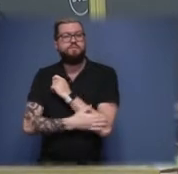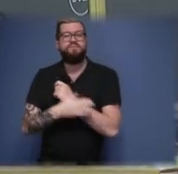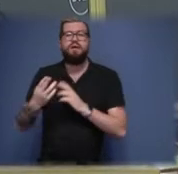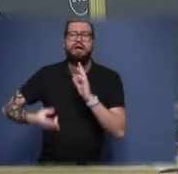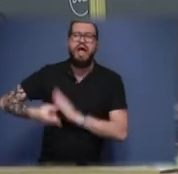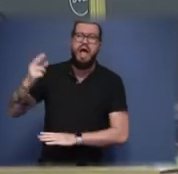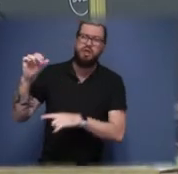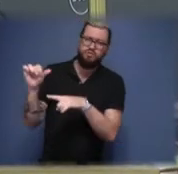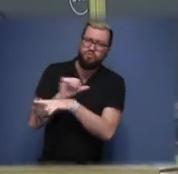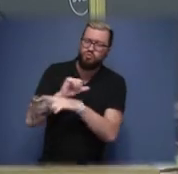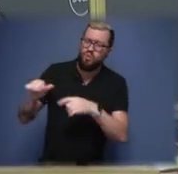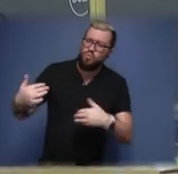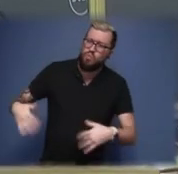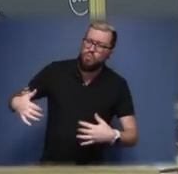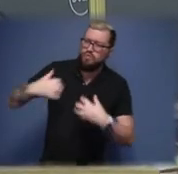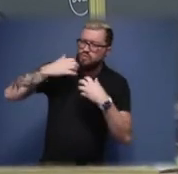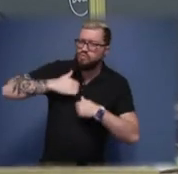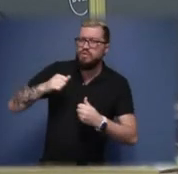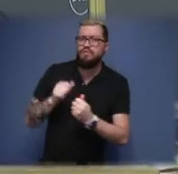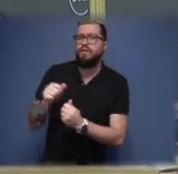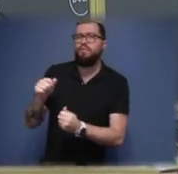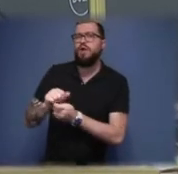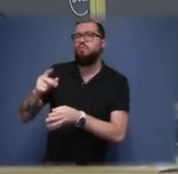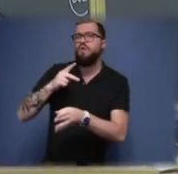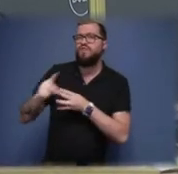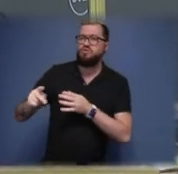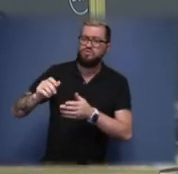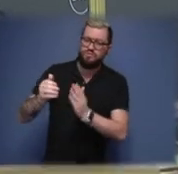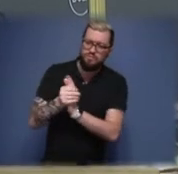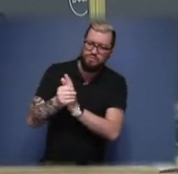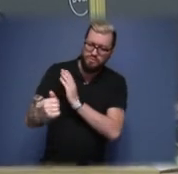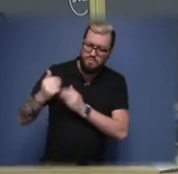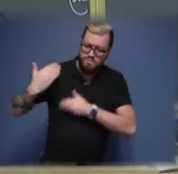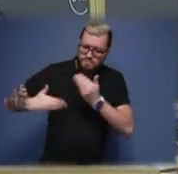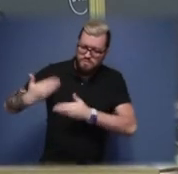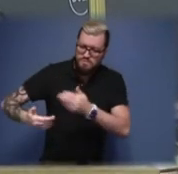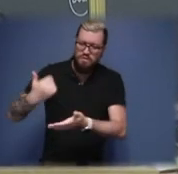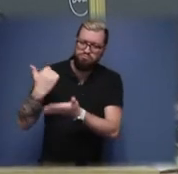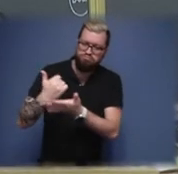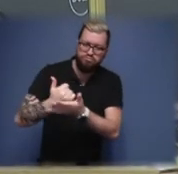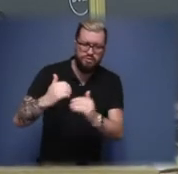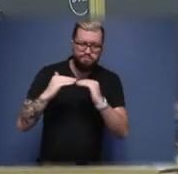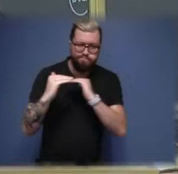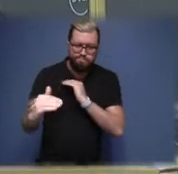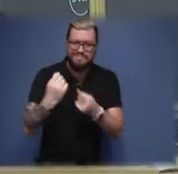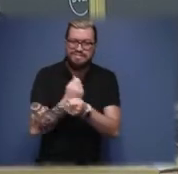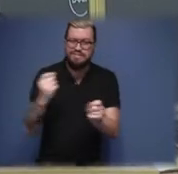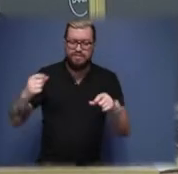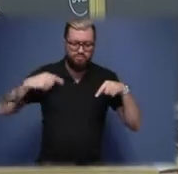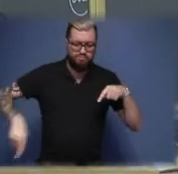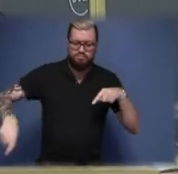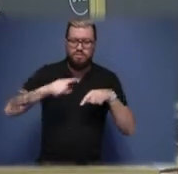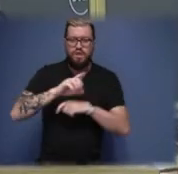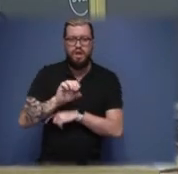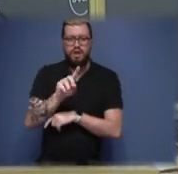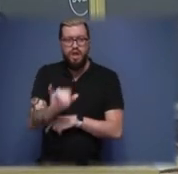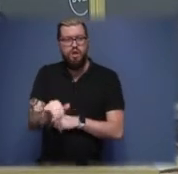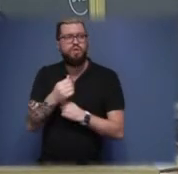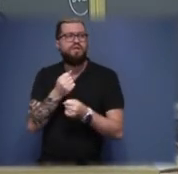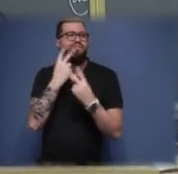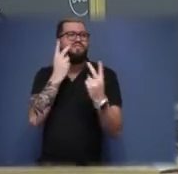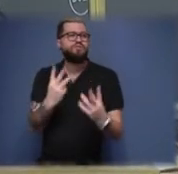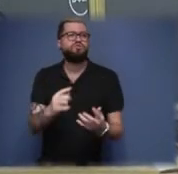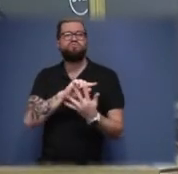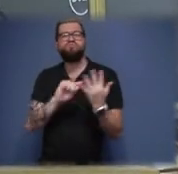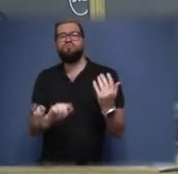experts whose professional diligence helps maintain the safety of our county, its residents, and visitors to our